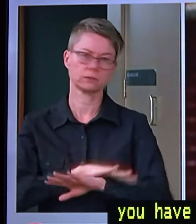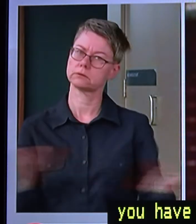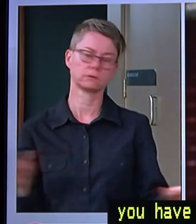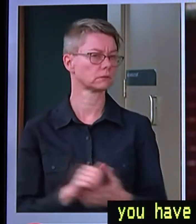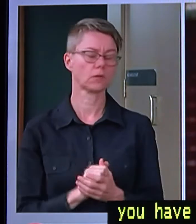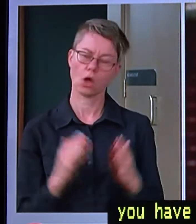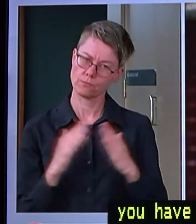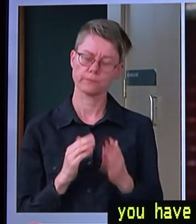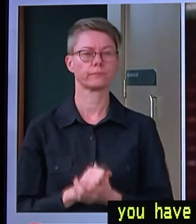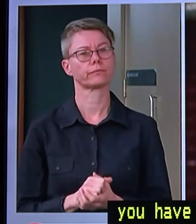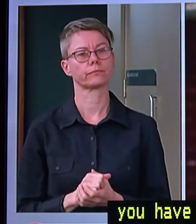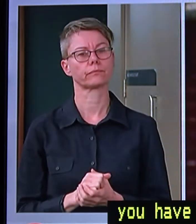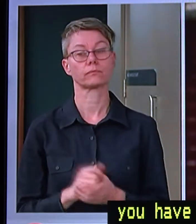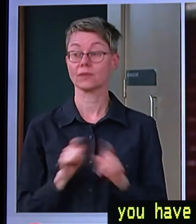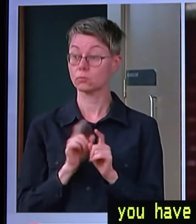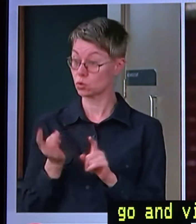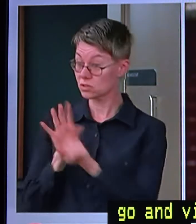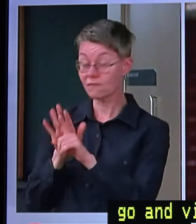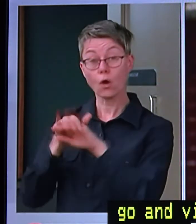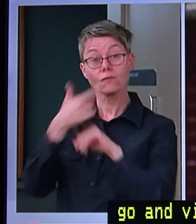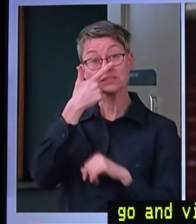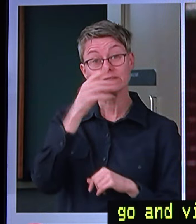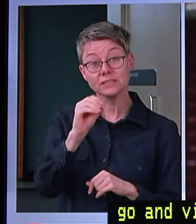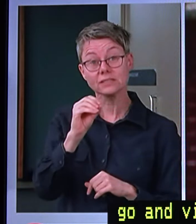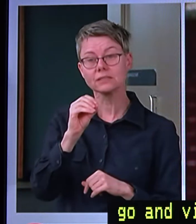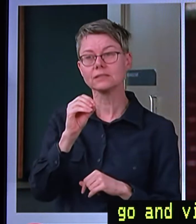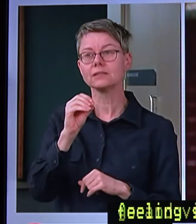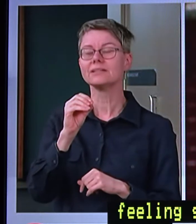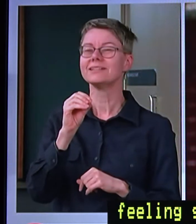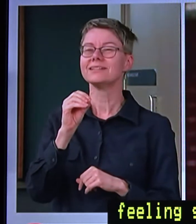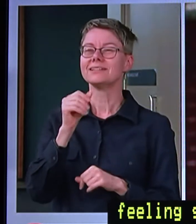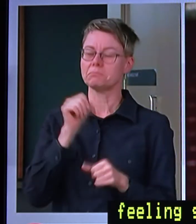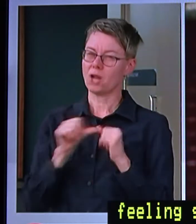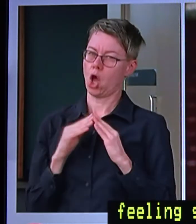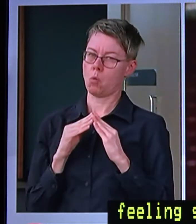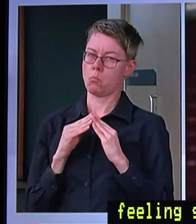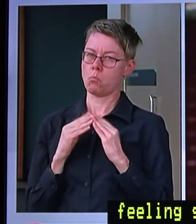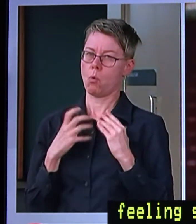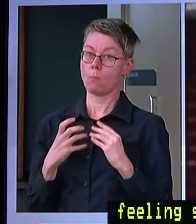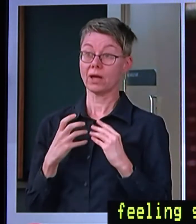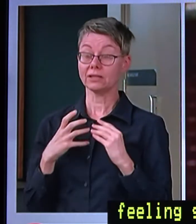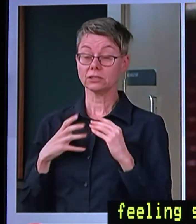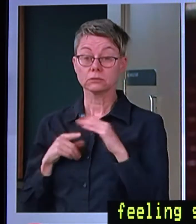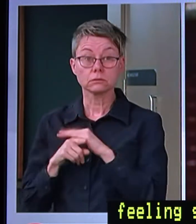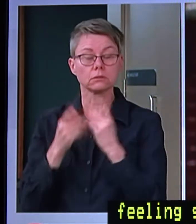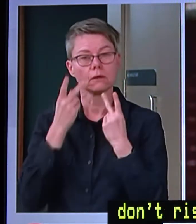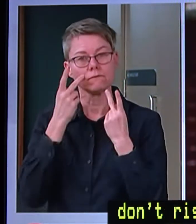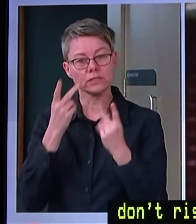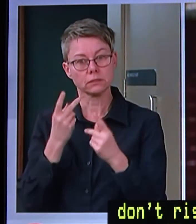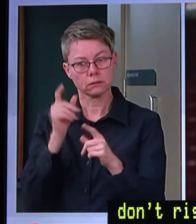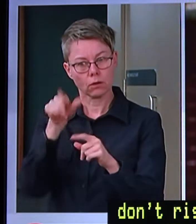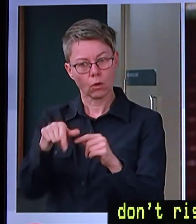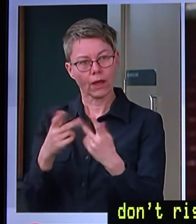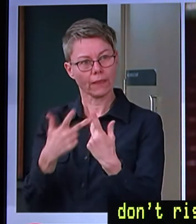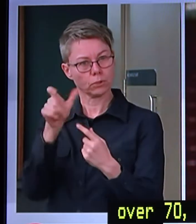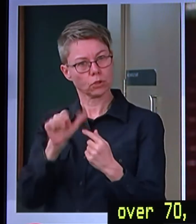Don't visit anybody. Similarly, if you're over 70, we still recommend you keep leaving the home to a minimum. But if you do feel you need to go and